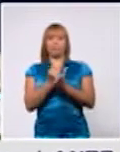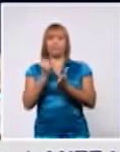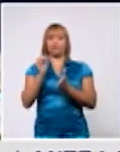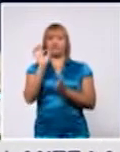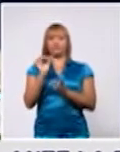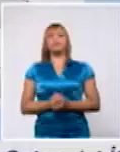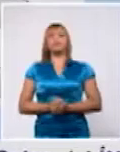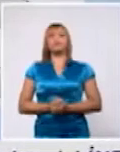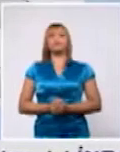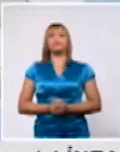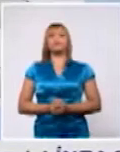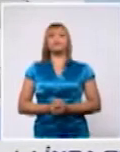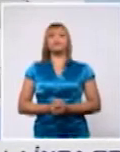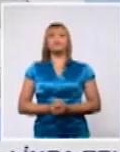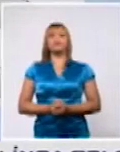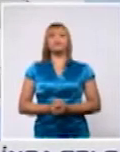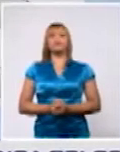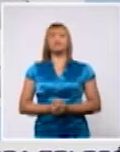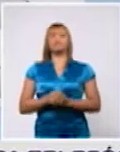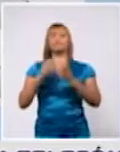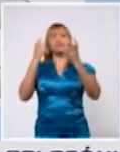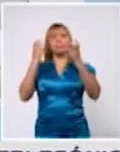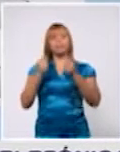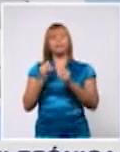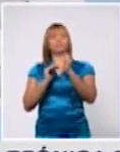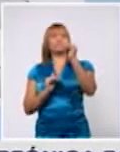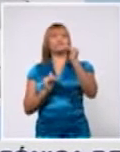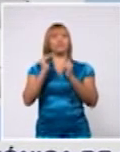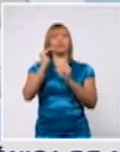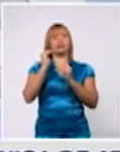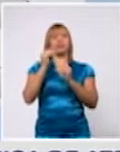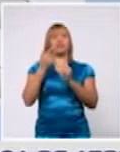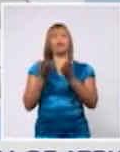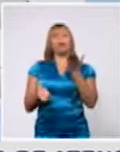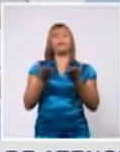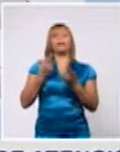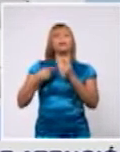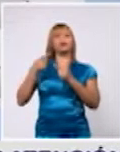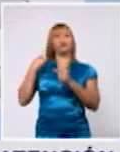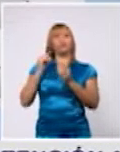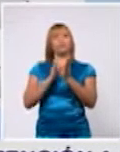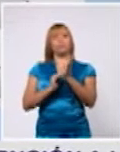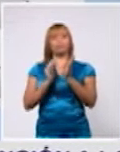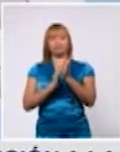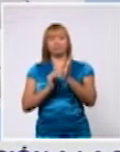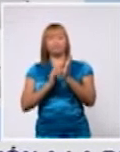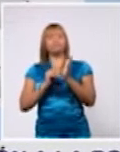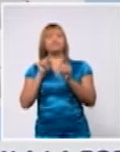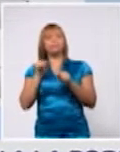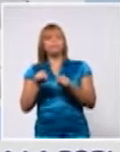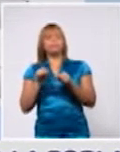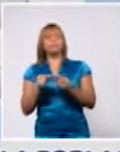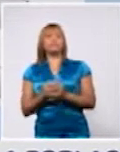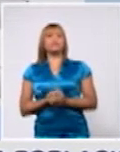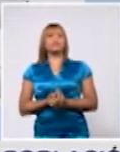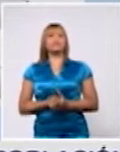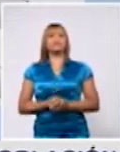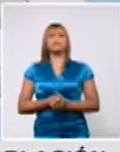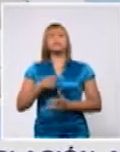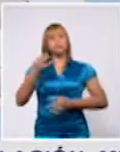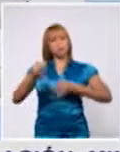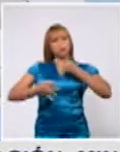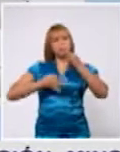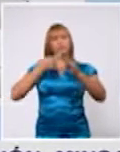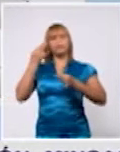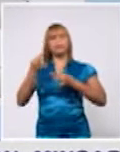contact health authorities in order to identify as many contacts as possible. 4 people who